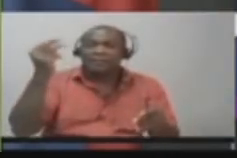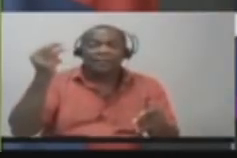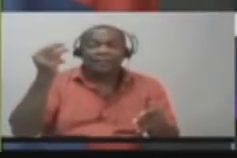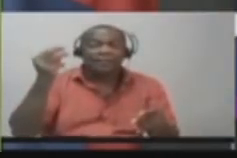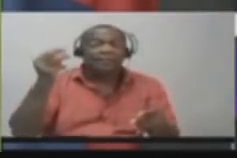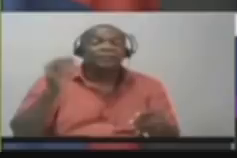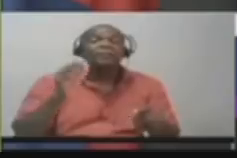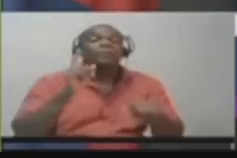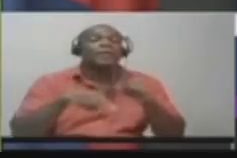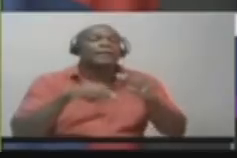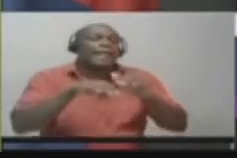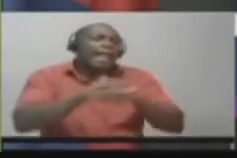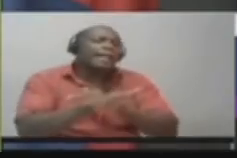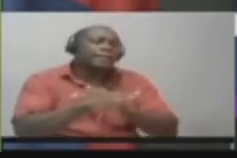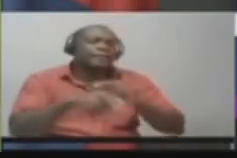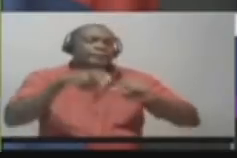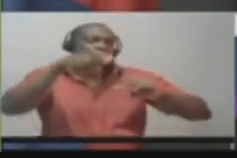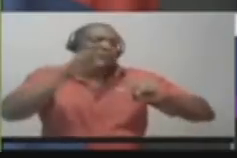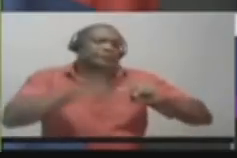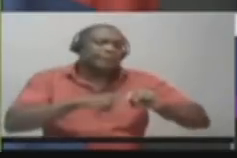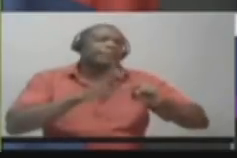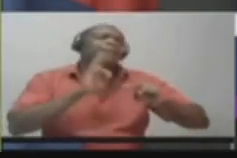and take your food and scatter.